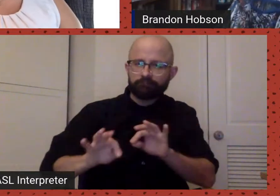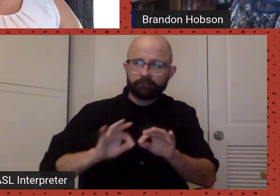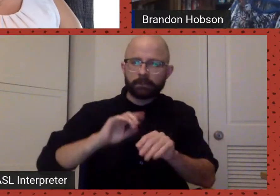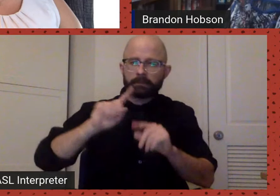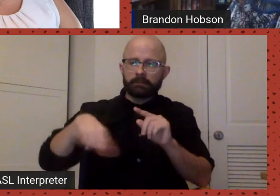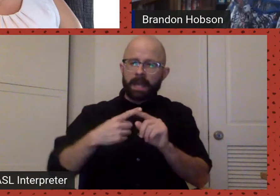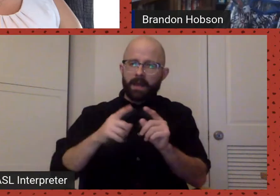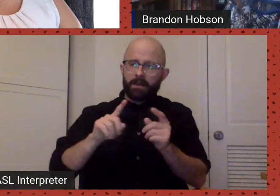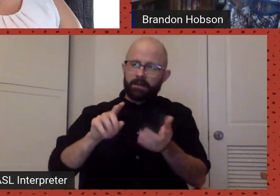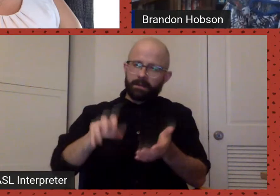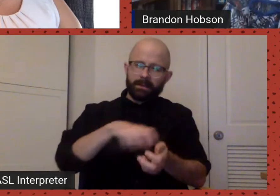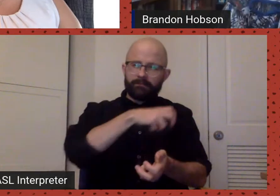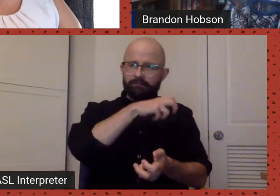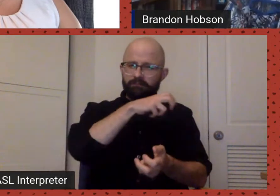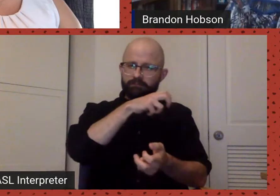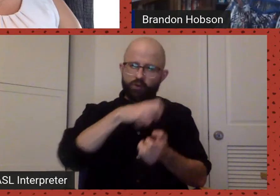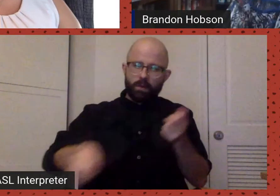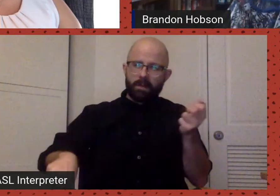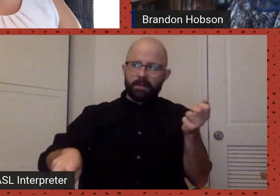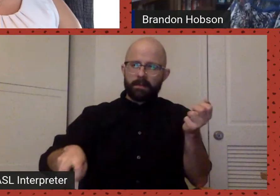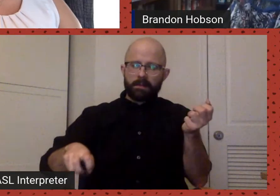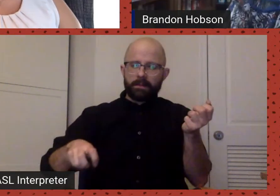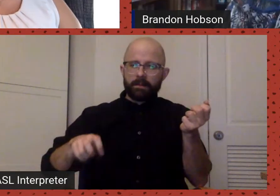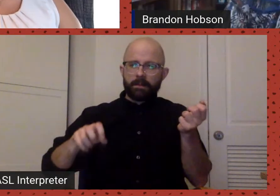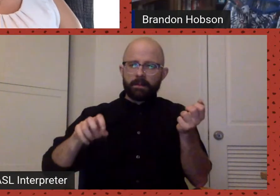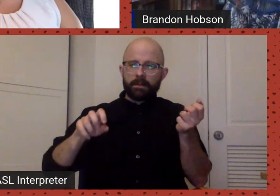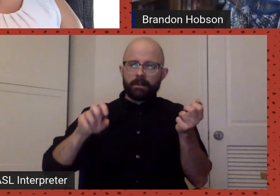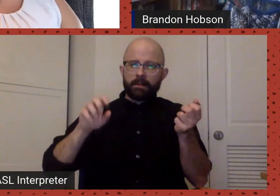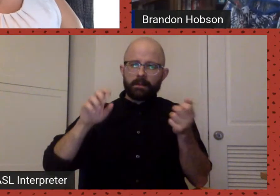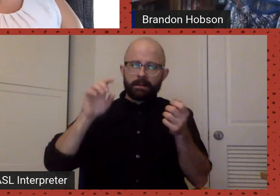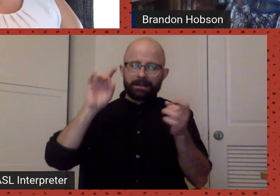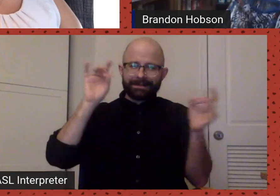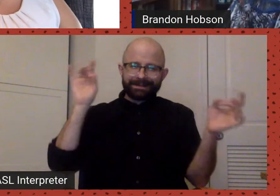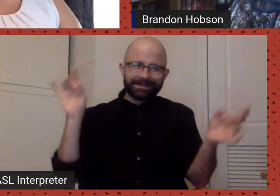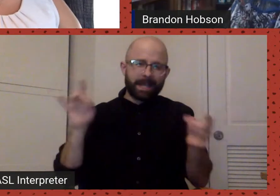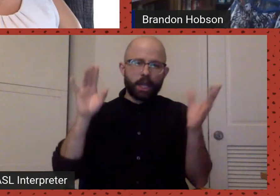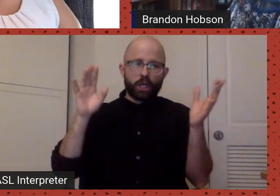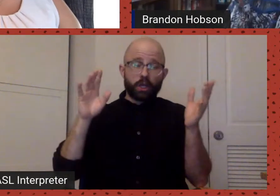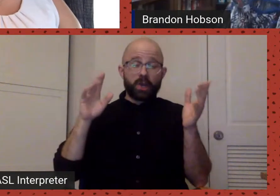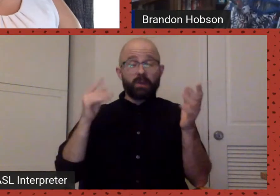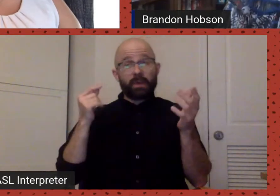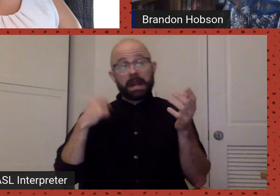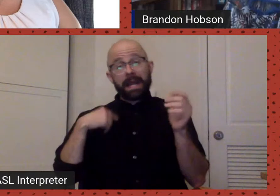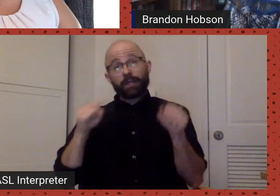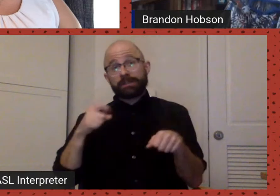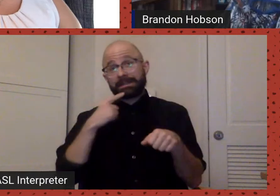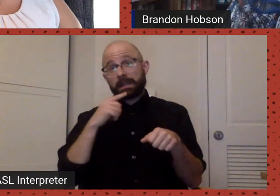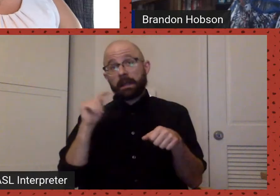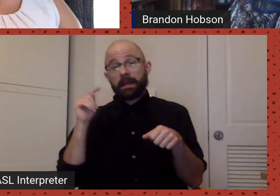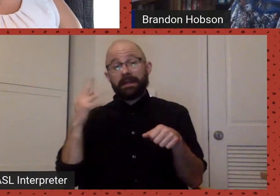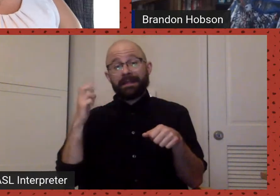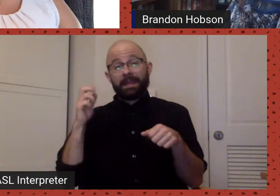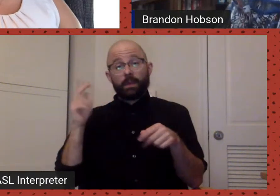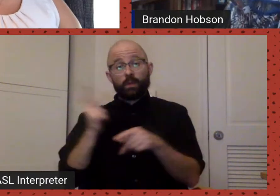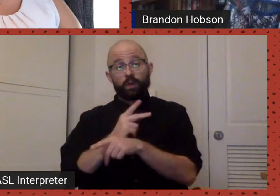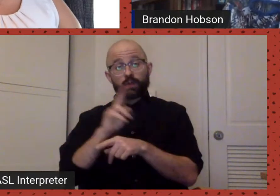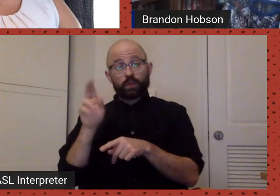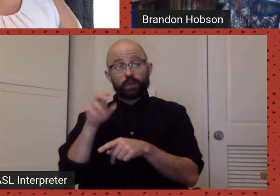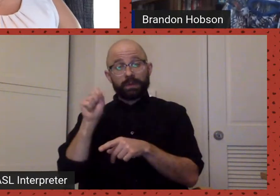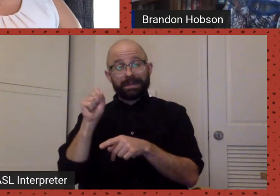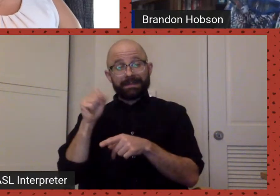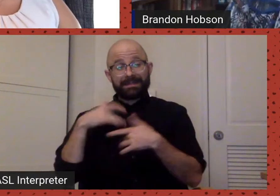of terror of arguably one of the worst, if not the worst event in U.S. history,